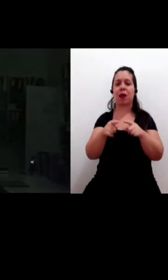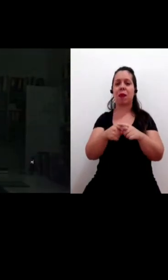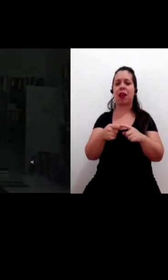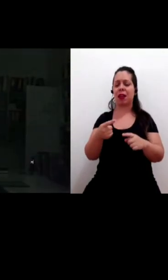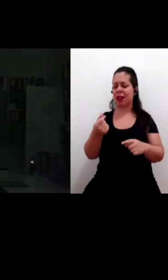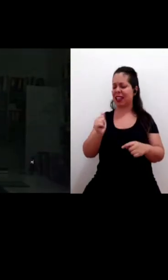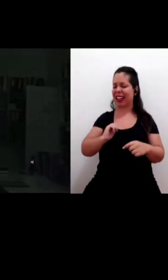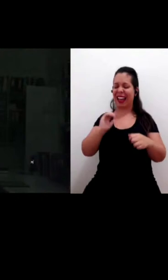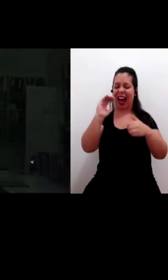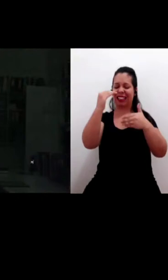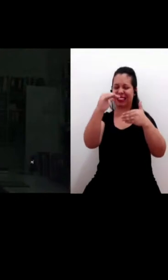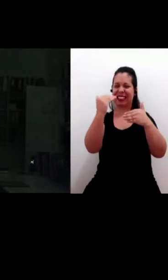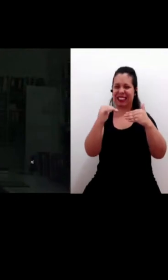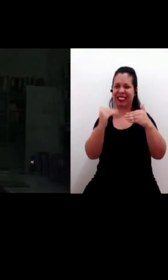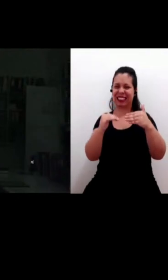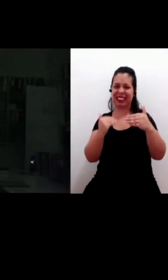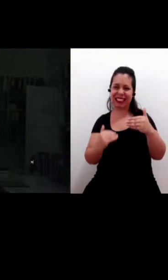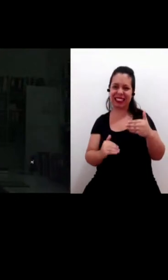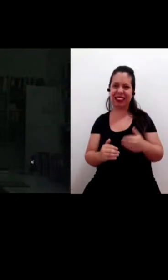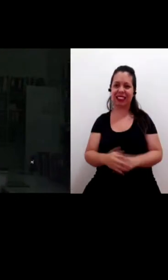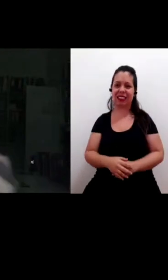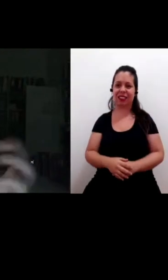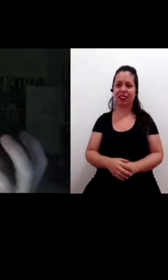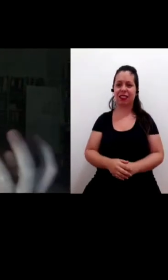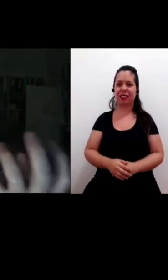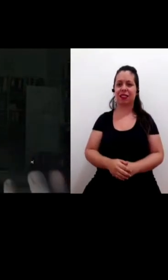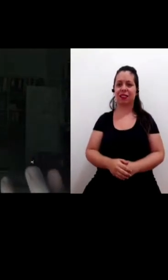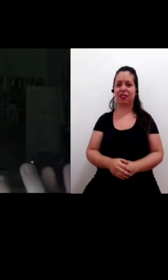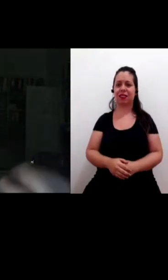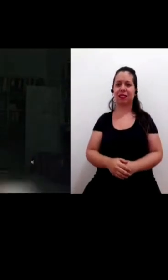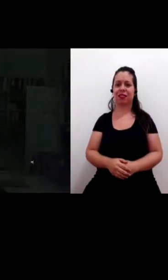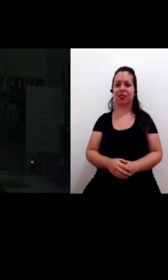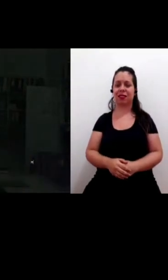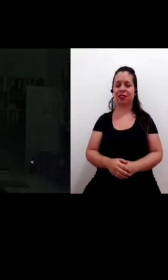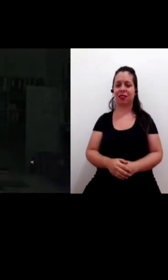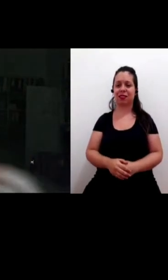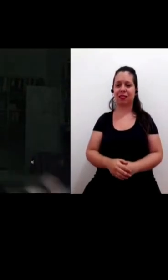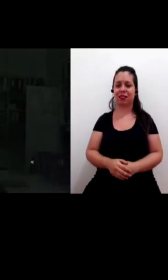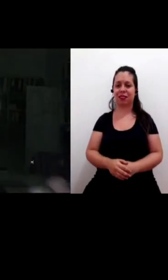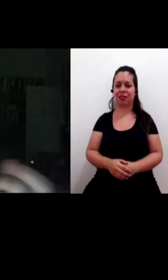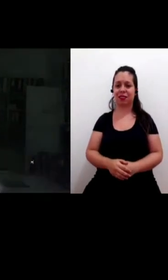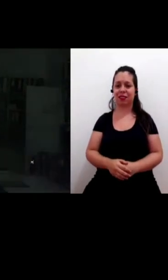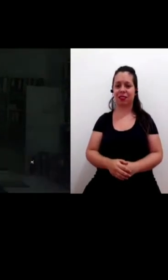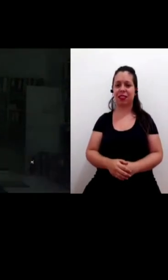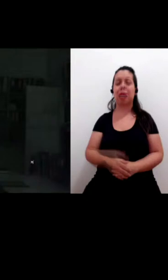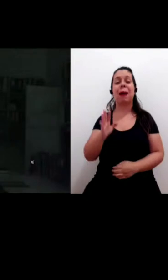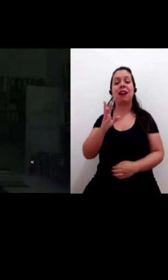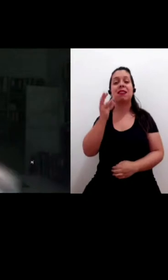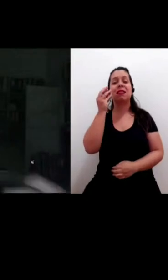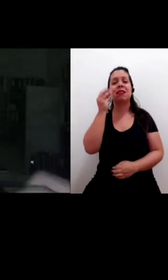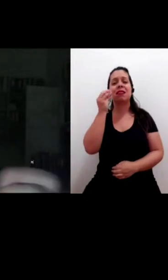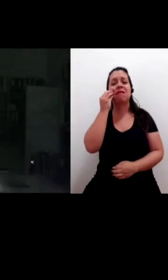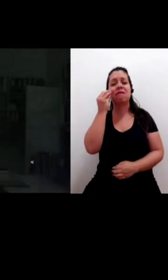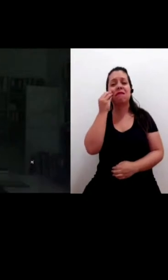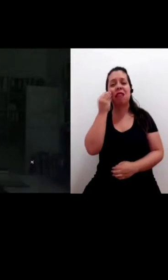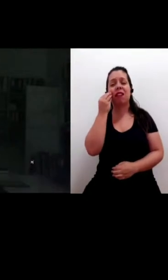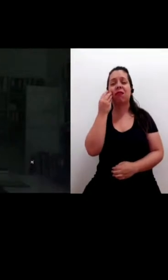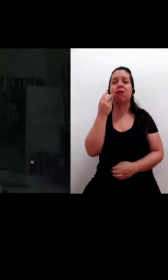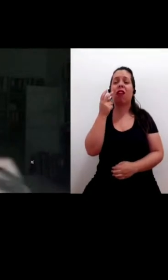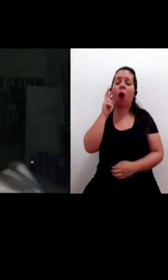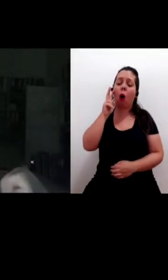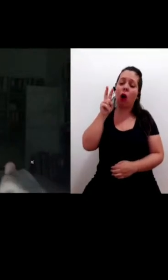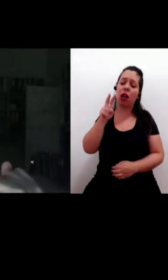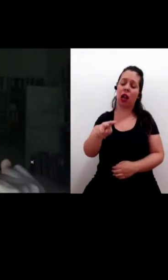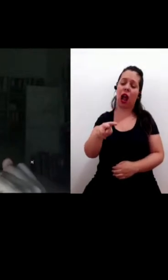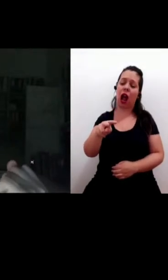this was a number of years ago, but it tries to look at feminism in Hollywood and racism in Hollywood and class in